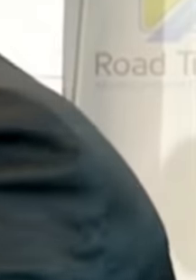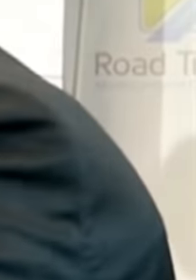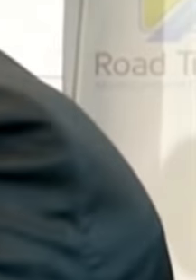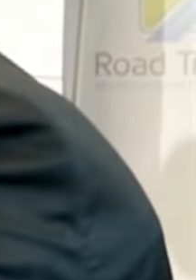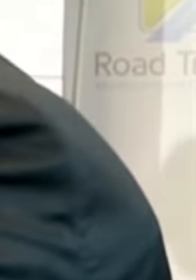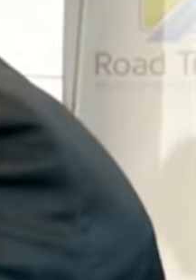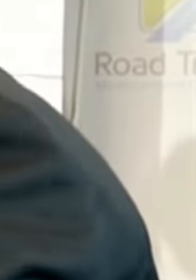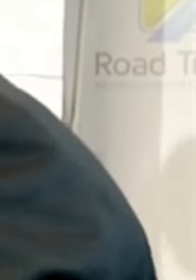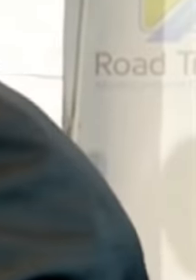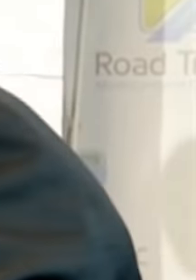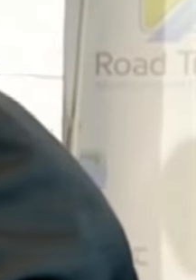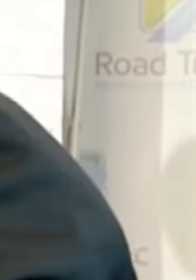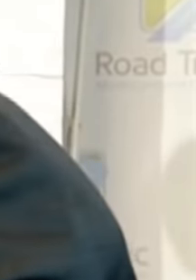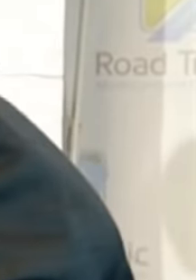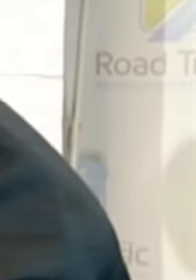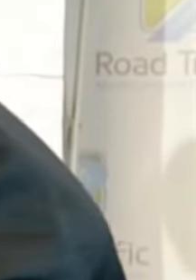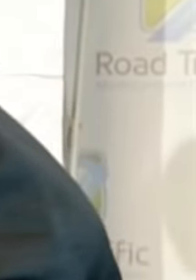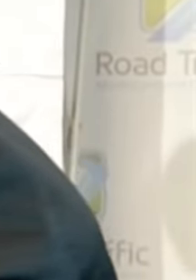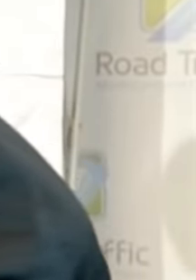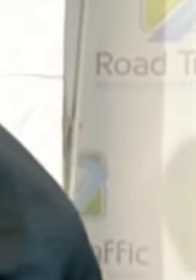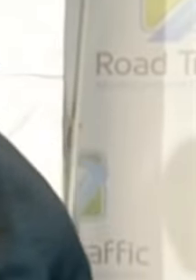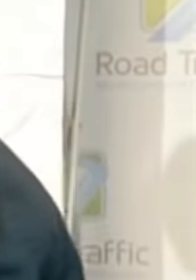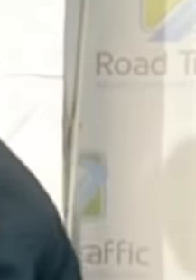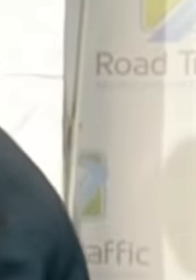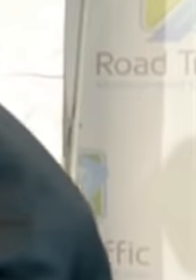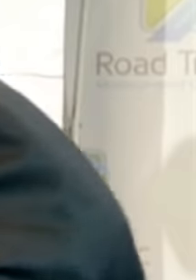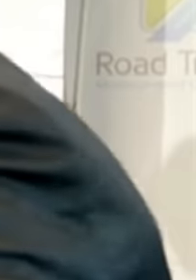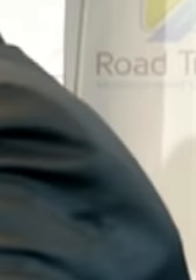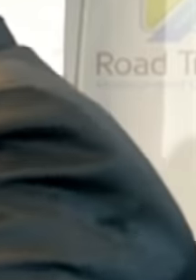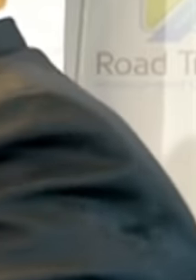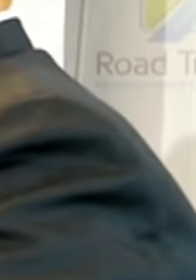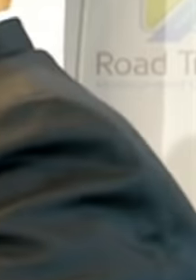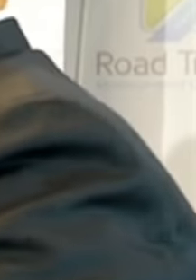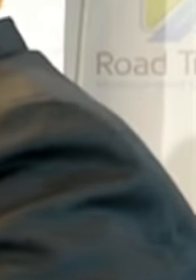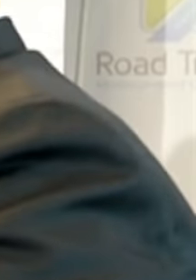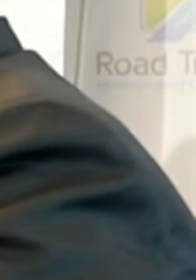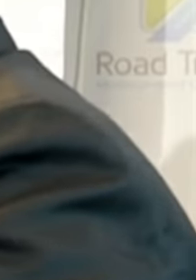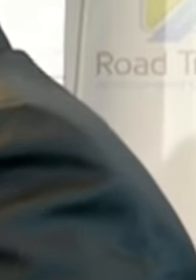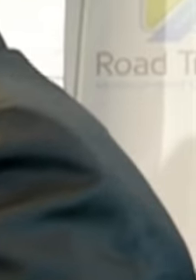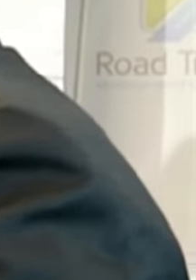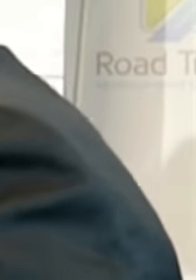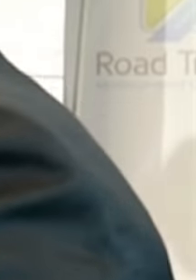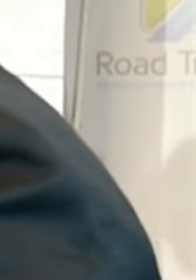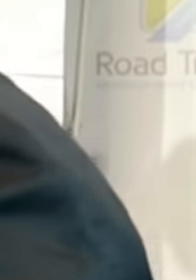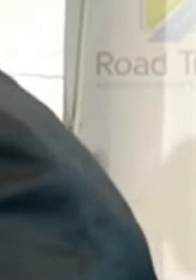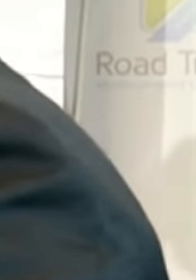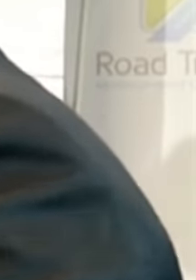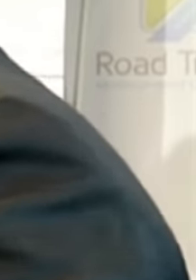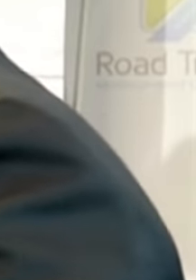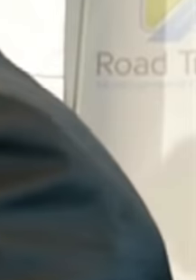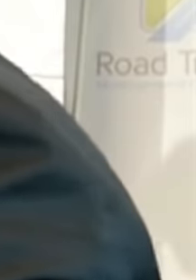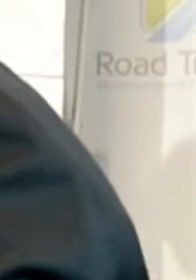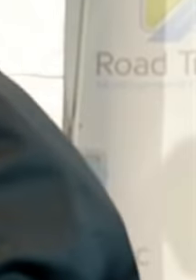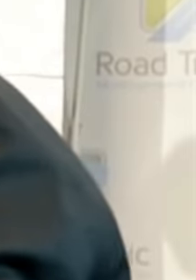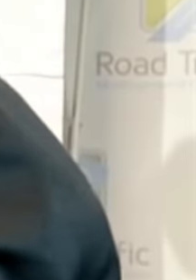the human element in that process. When will then the process be launched?